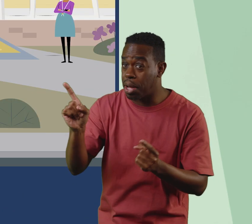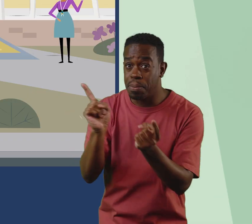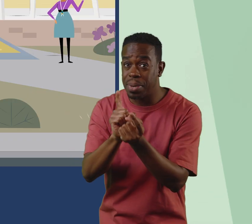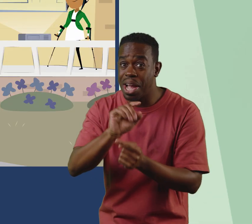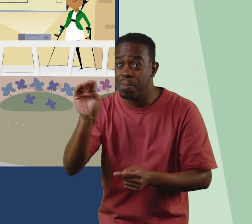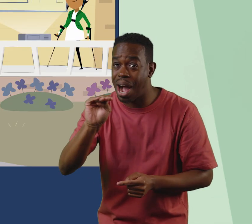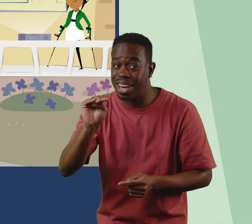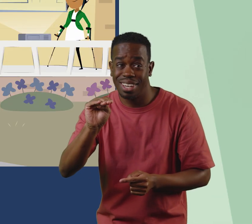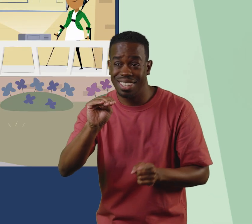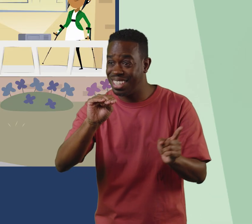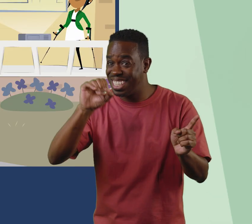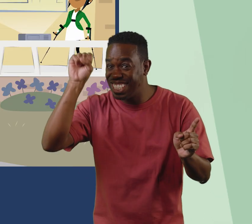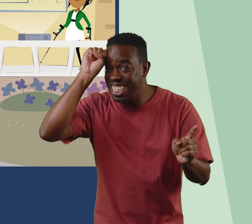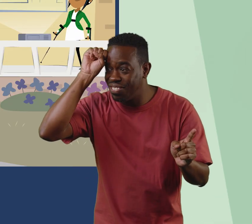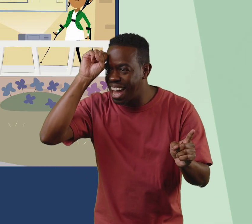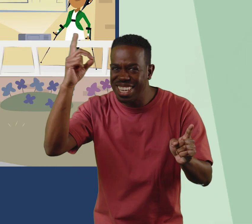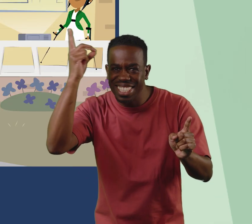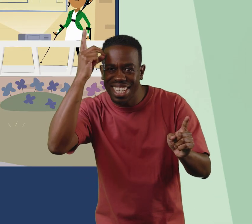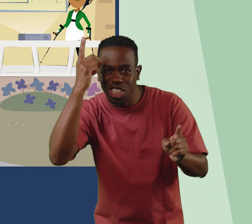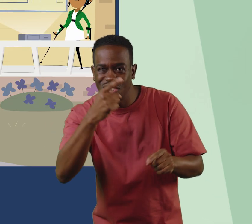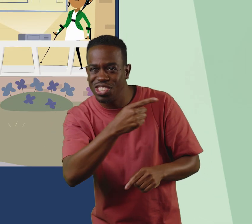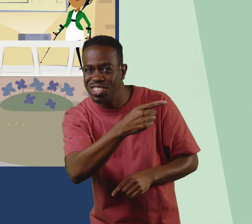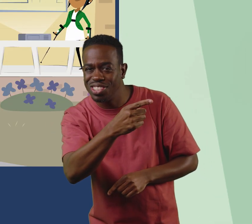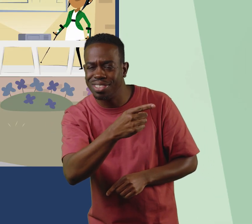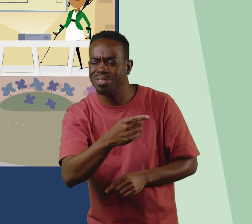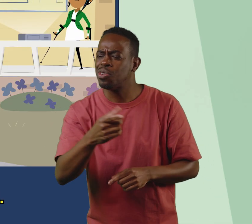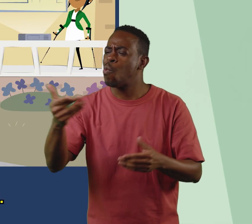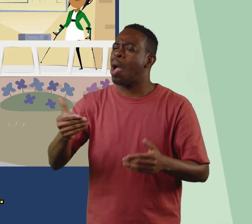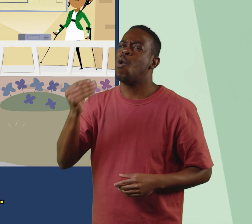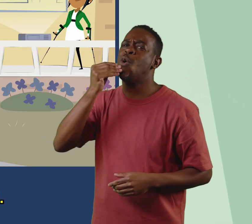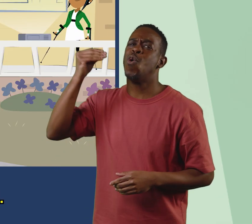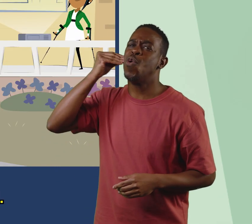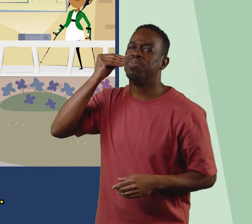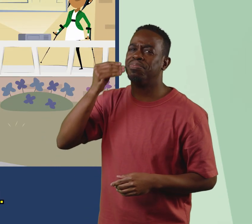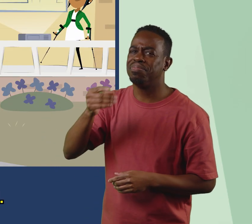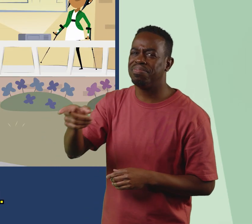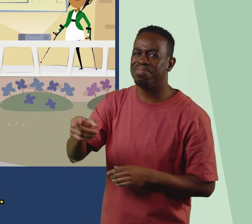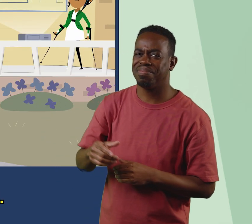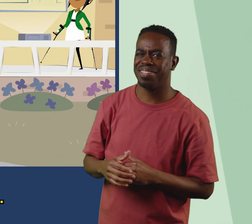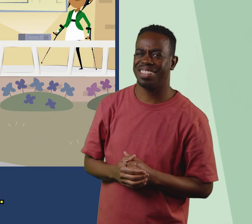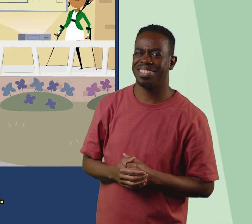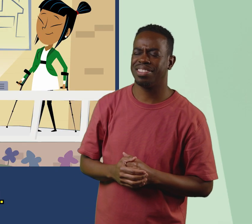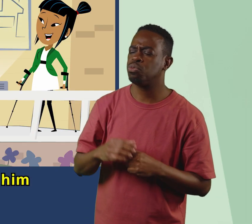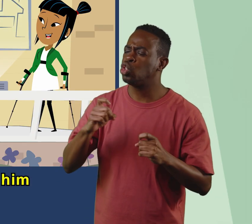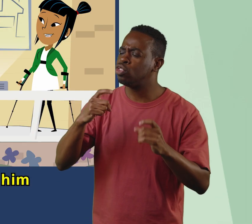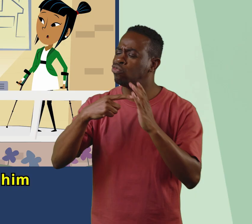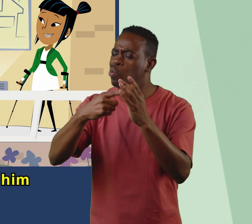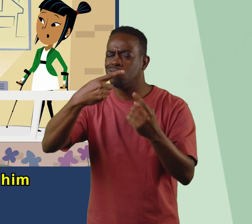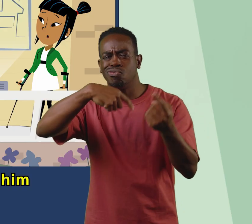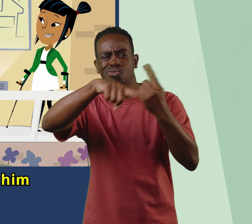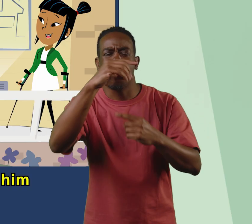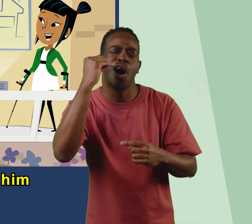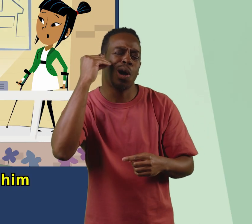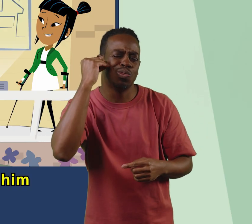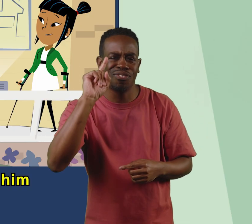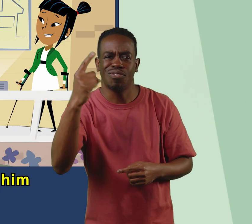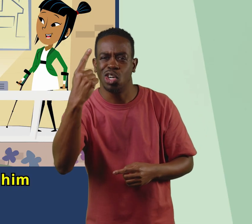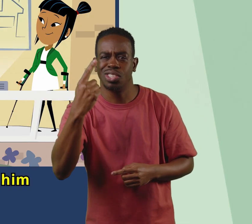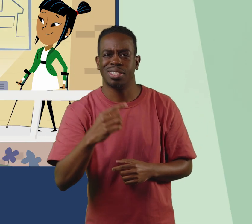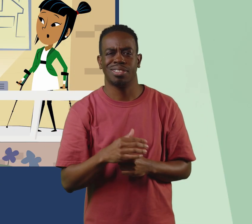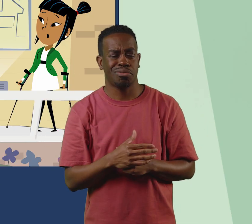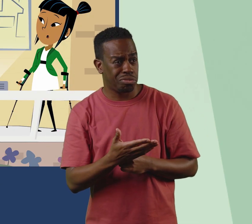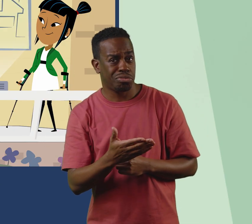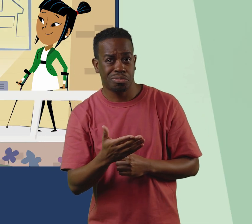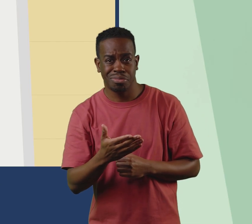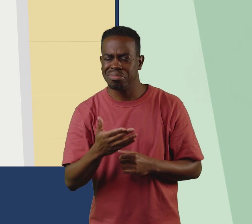Maybe. This is Maya, Steven, and Dexter. Welcome home, bud. I think we should show him the house